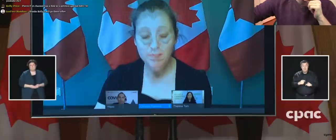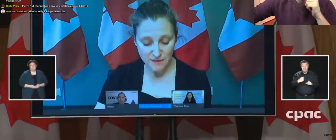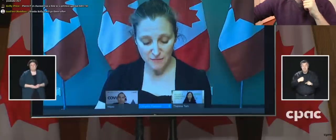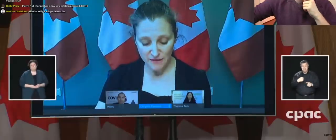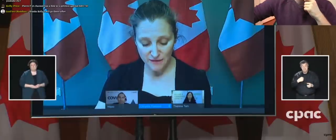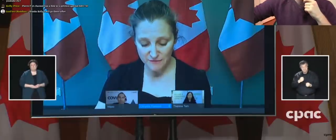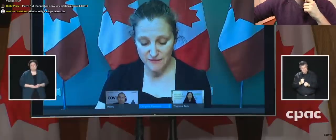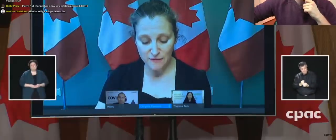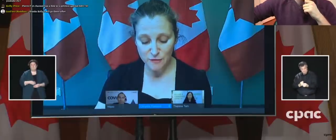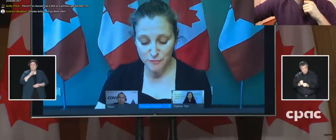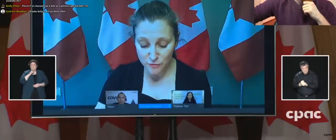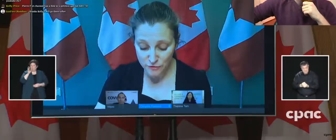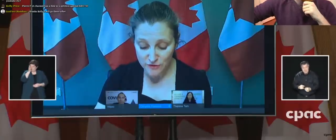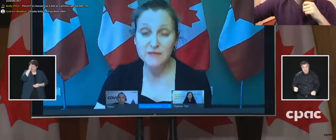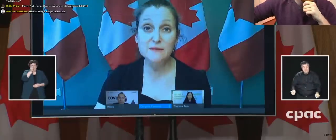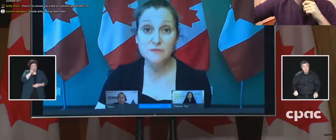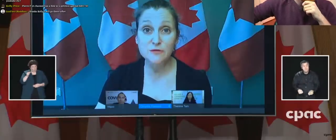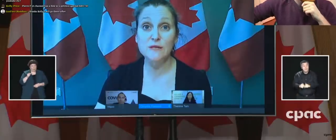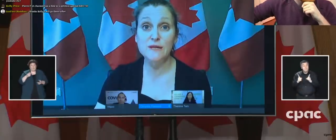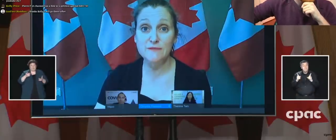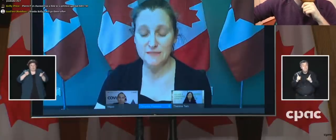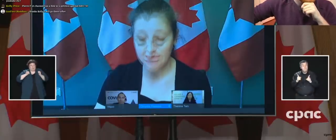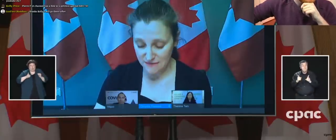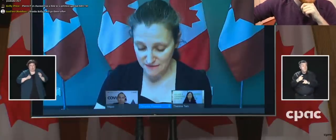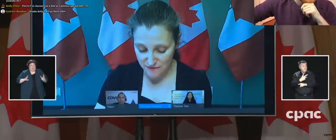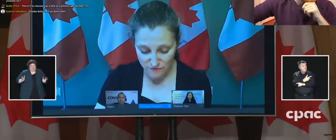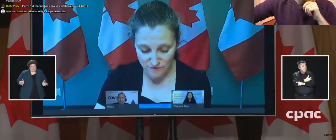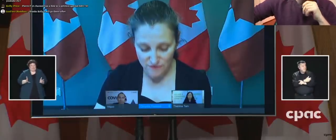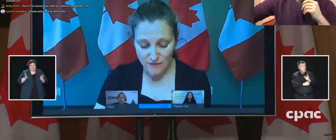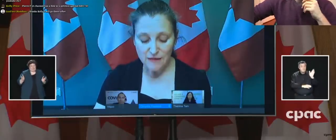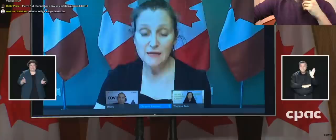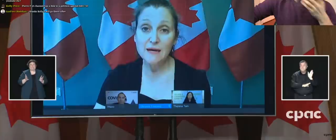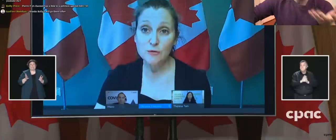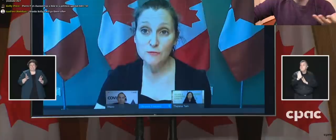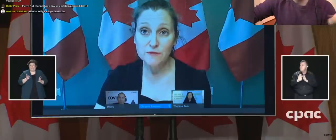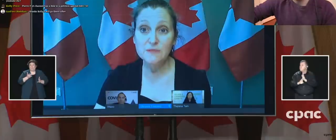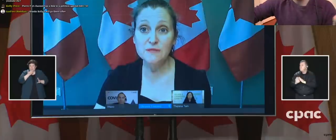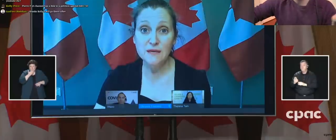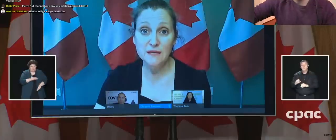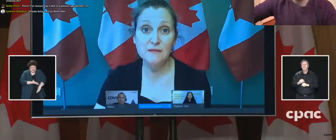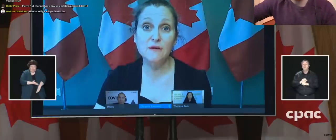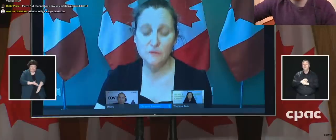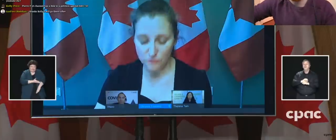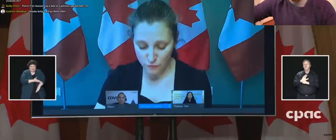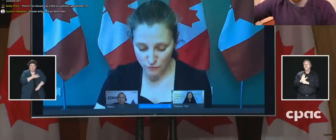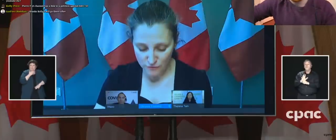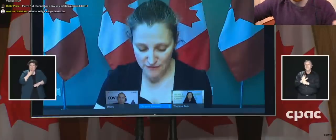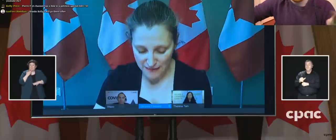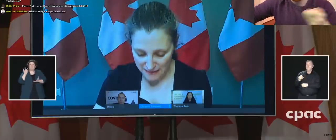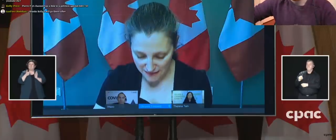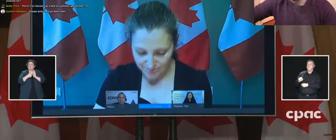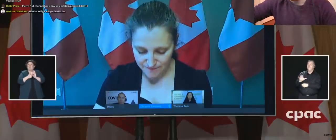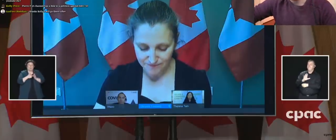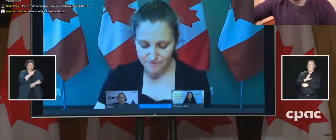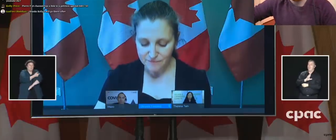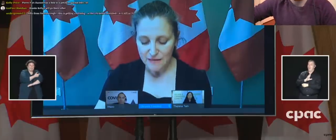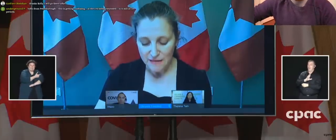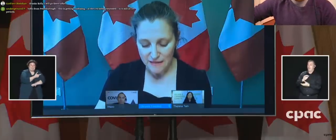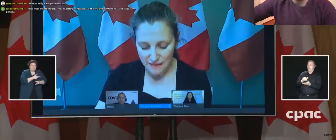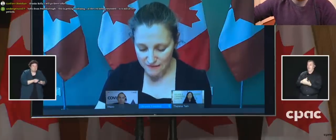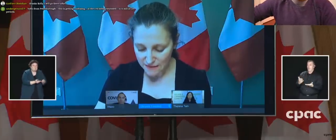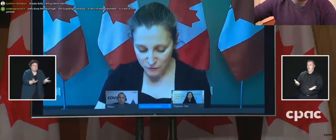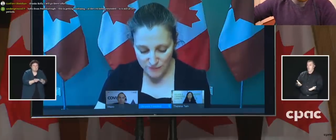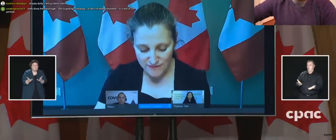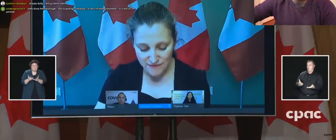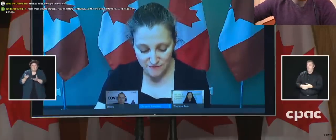We see Ruth and family in here, Kelly and Ice and Fire Obsidian. Yeah, Ice and Fire, I did see that. I actually made a video about it yesterday with some